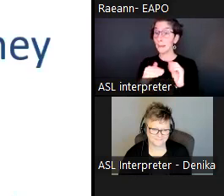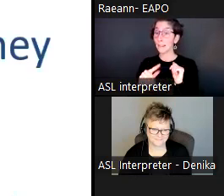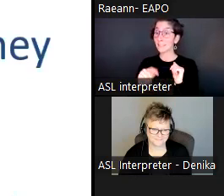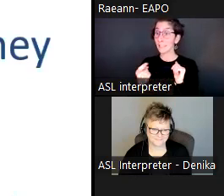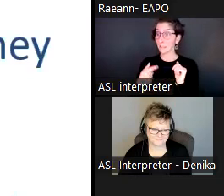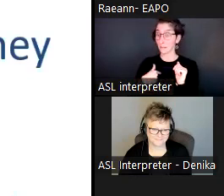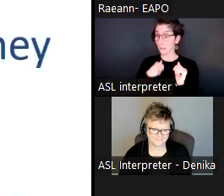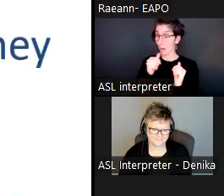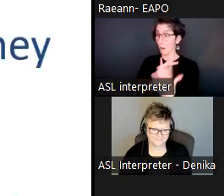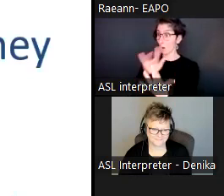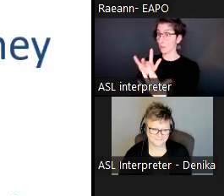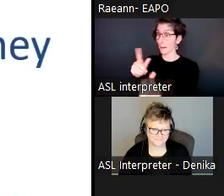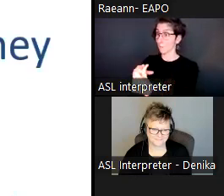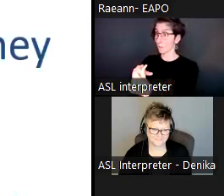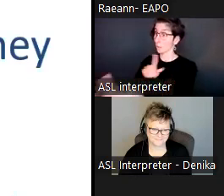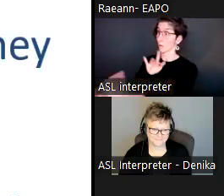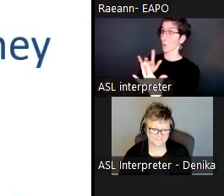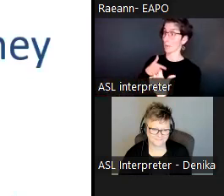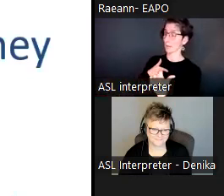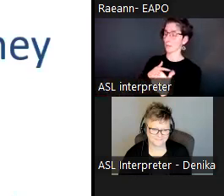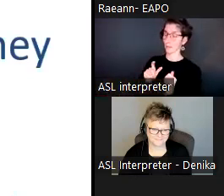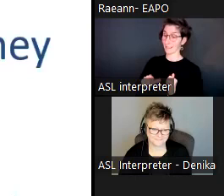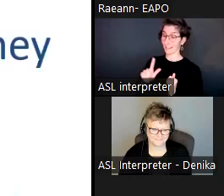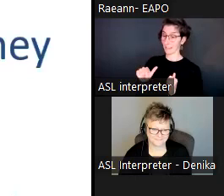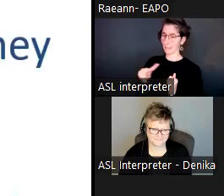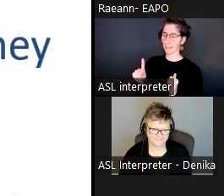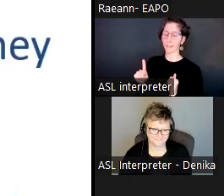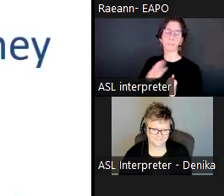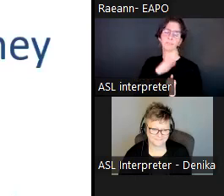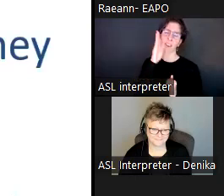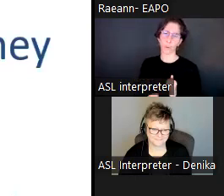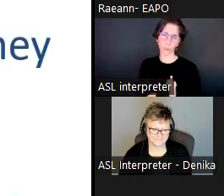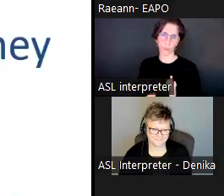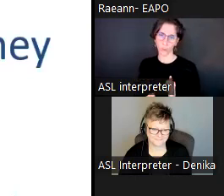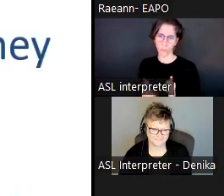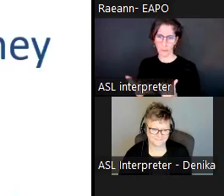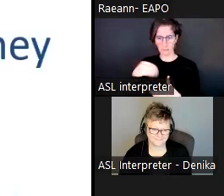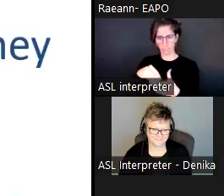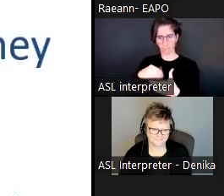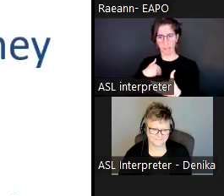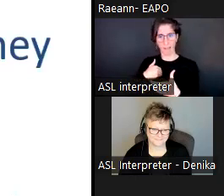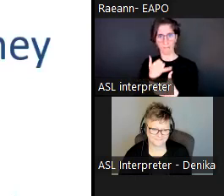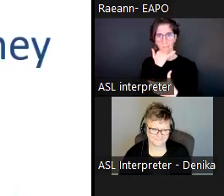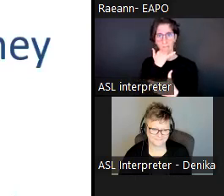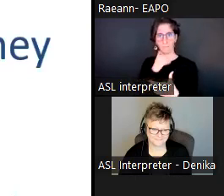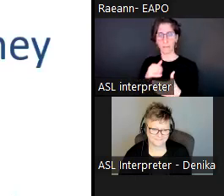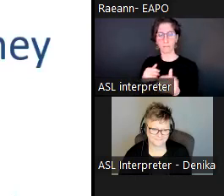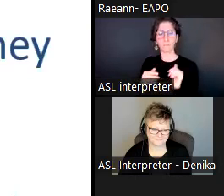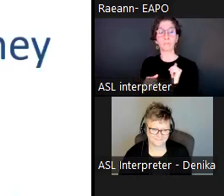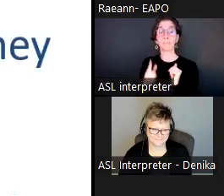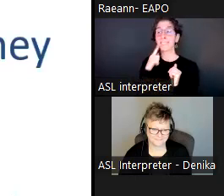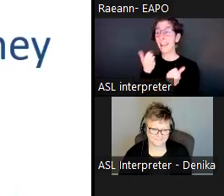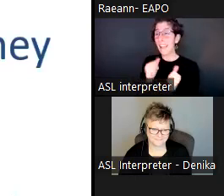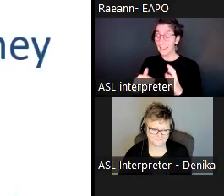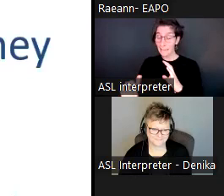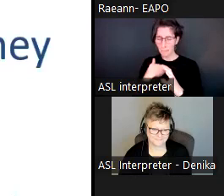or text messages, as they may contain malware. Look for spelling and formatting errors in